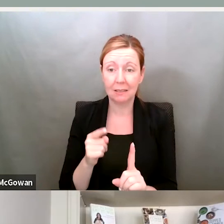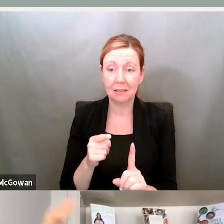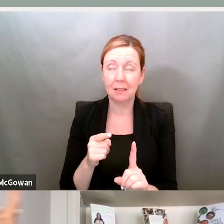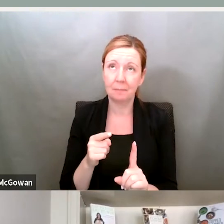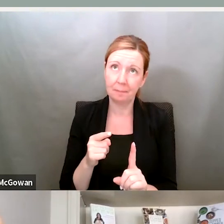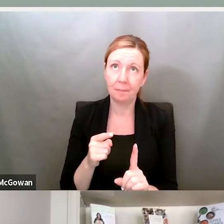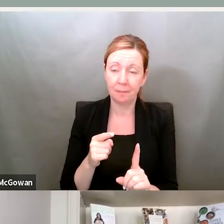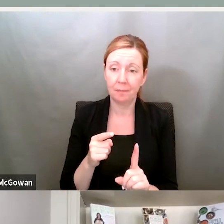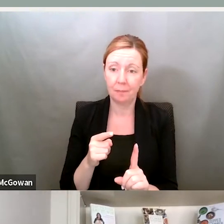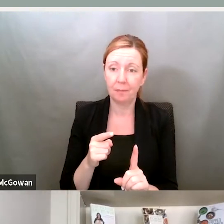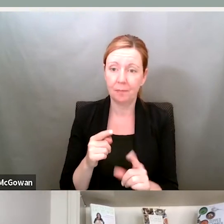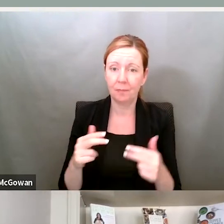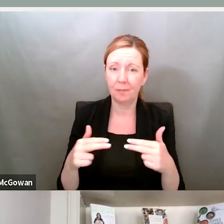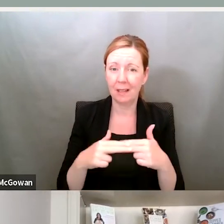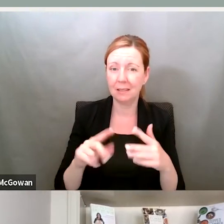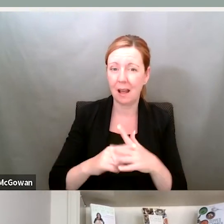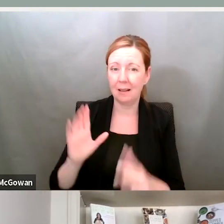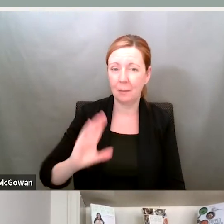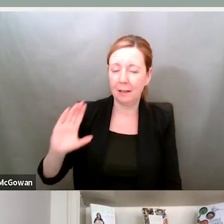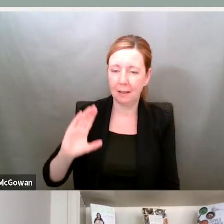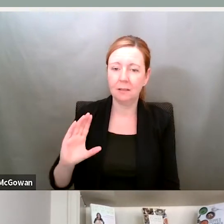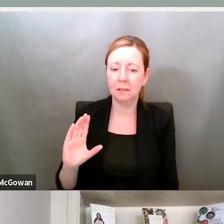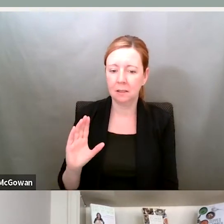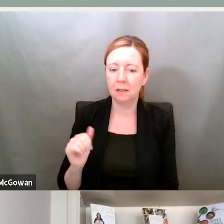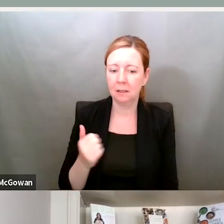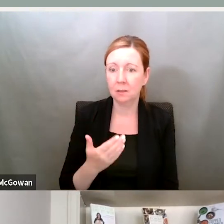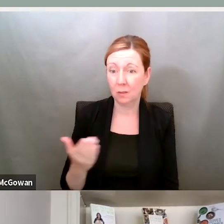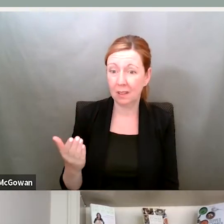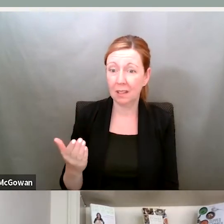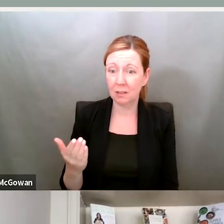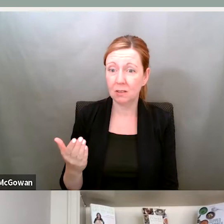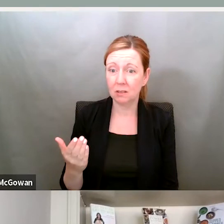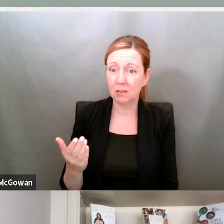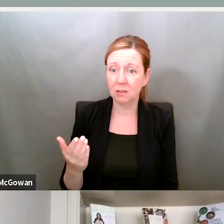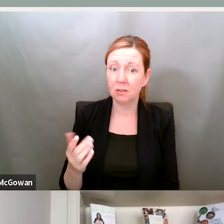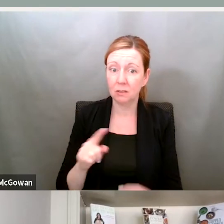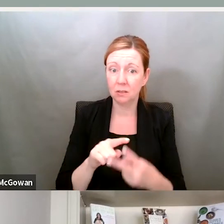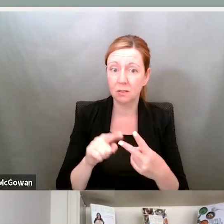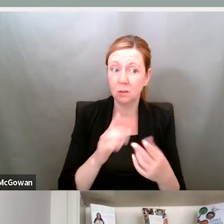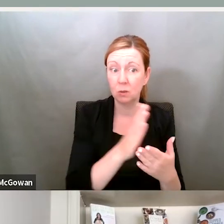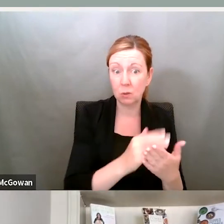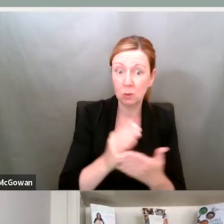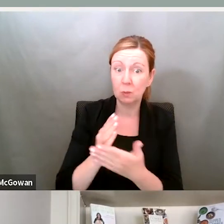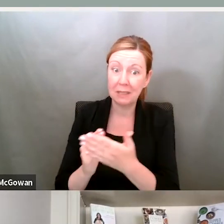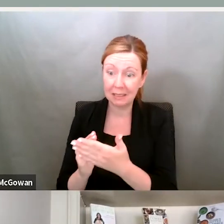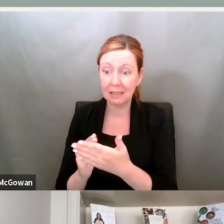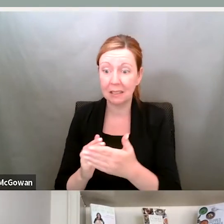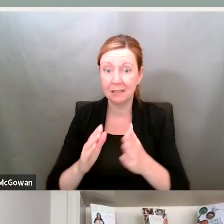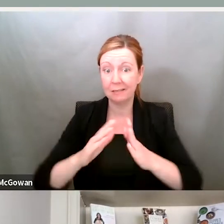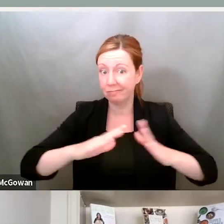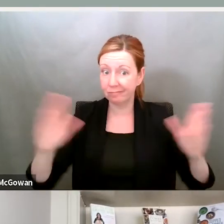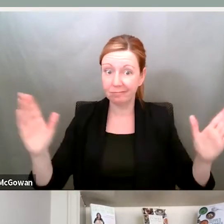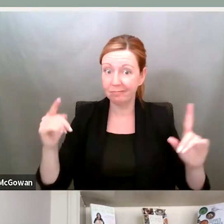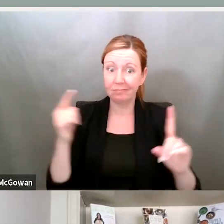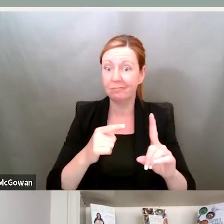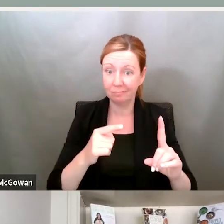like I had that slide kind of in the beginning, these are like two pieces of a bigger